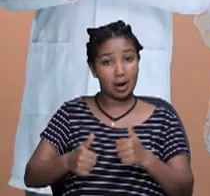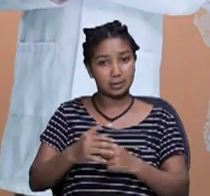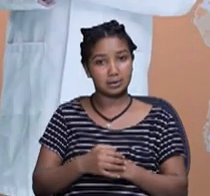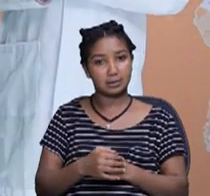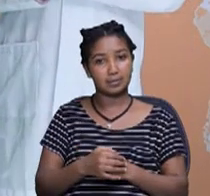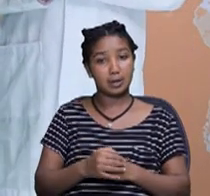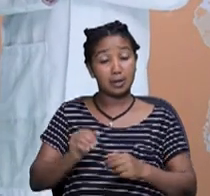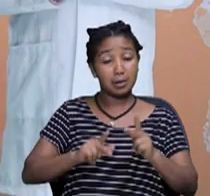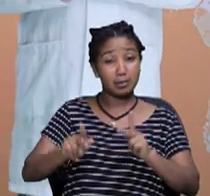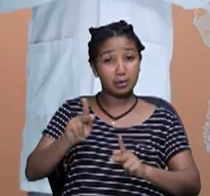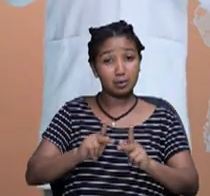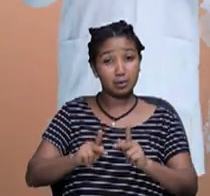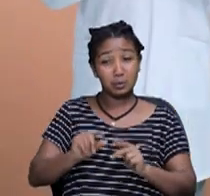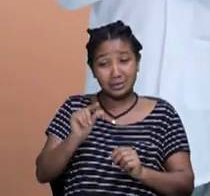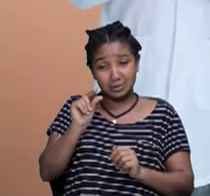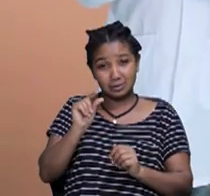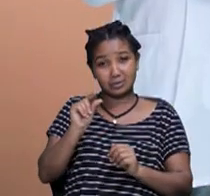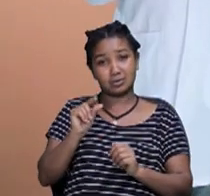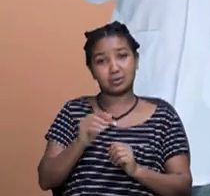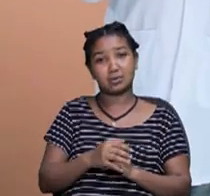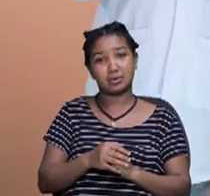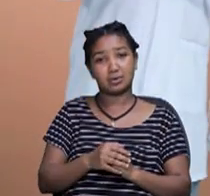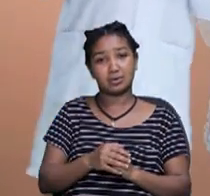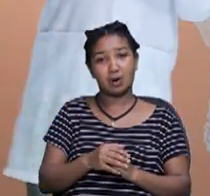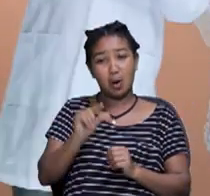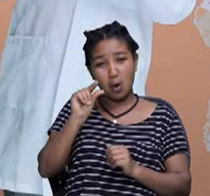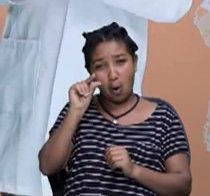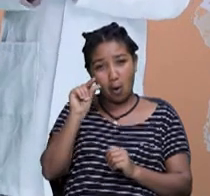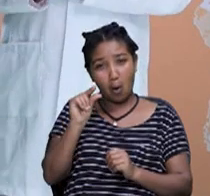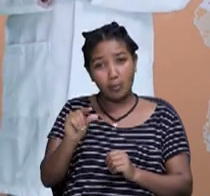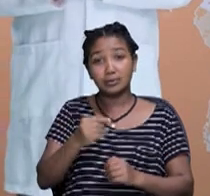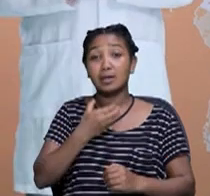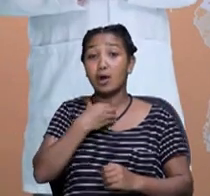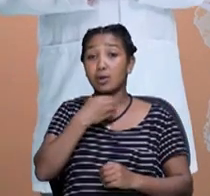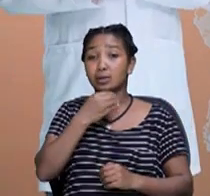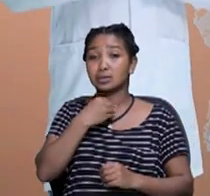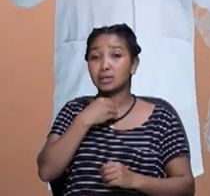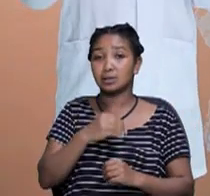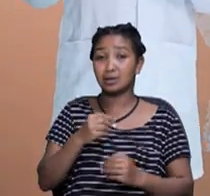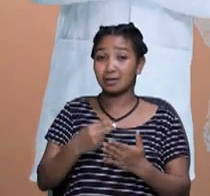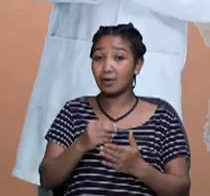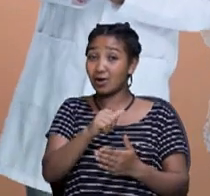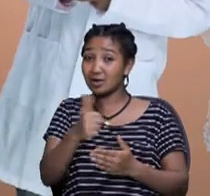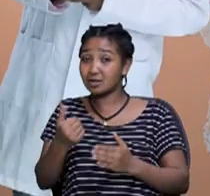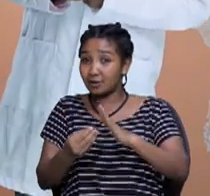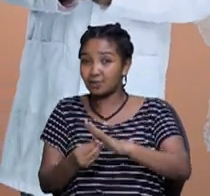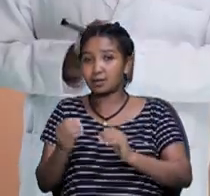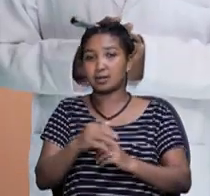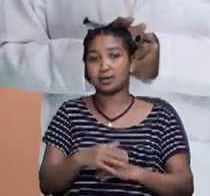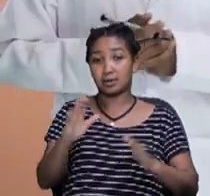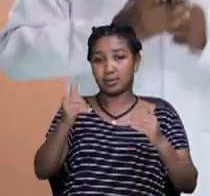whereas people with too low hyposecretion of thyroxine, it have another